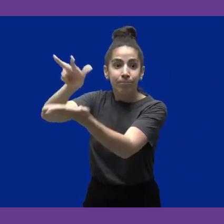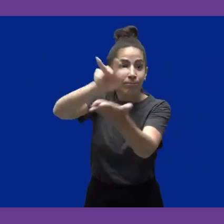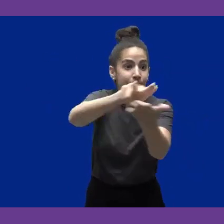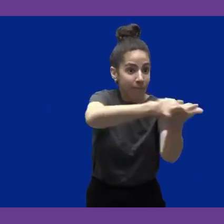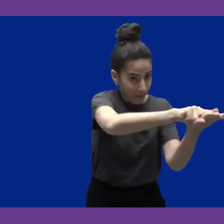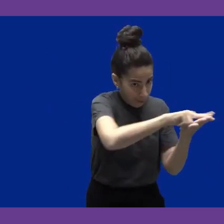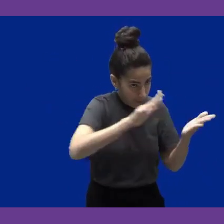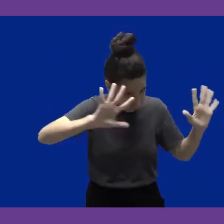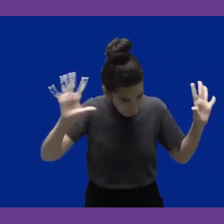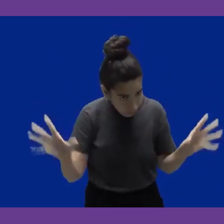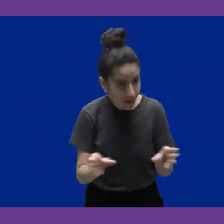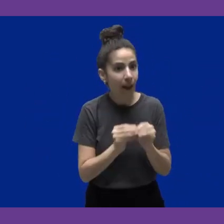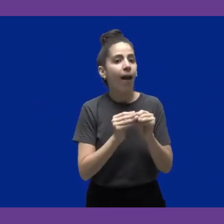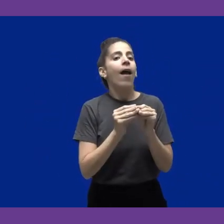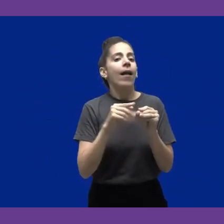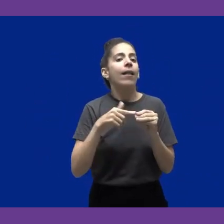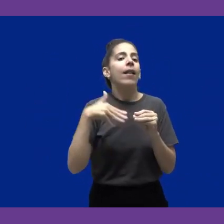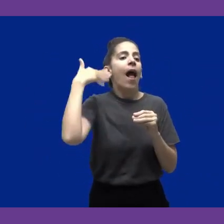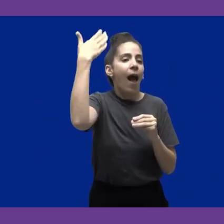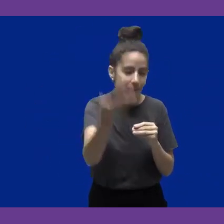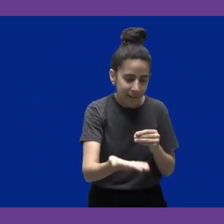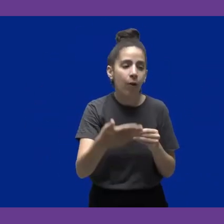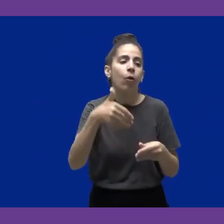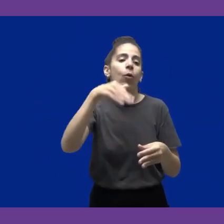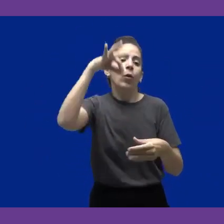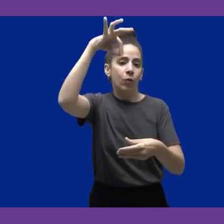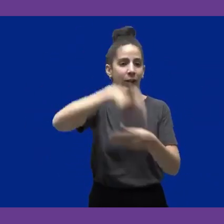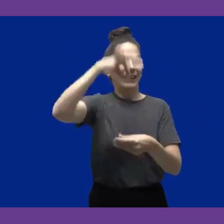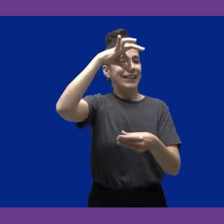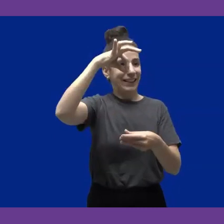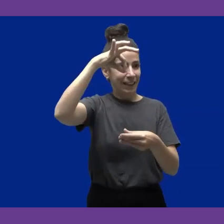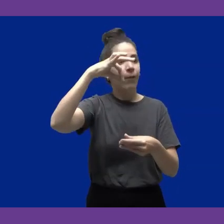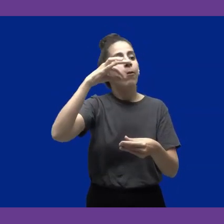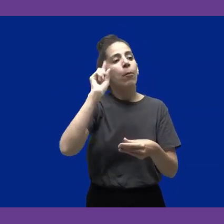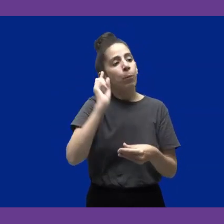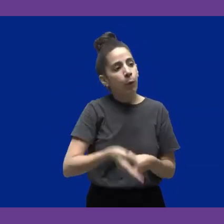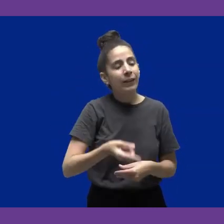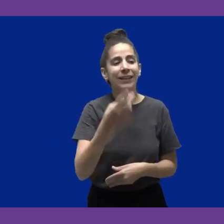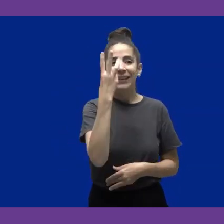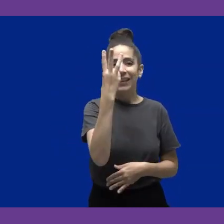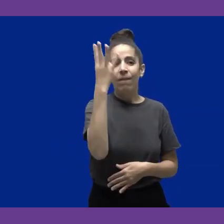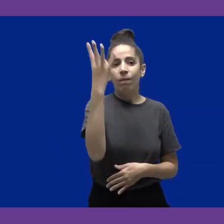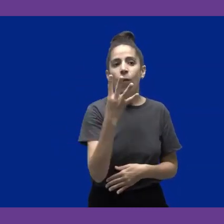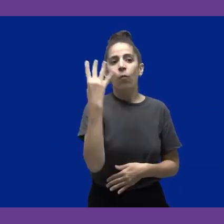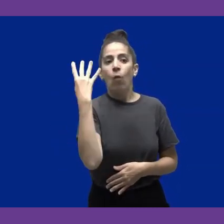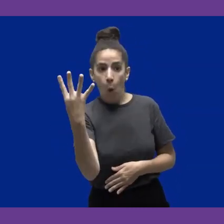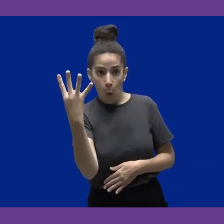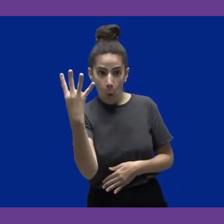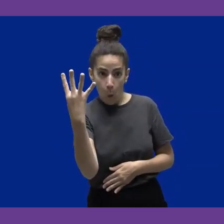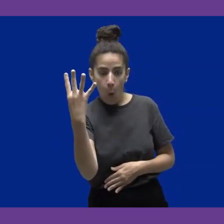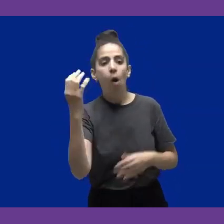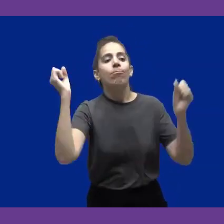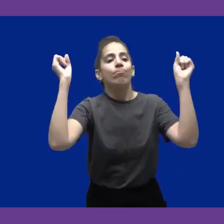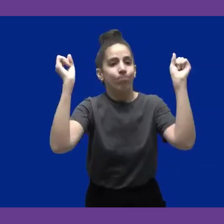vote reflects the consensus, that takes 3 months and a half. But sorry, 3 months. But besides, there are some translations